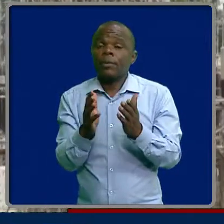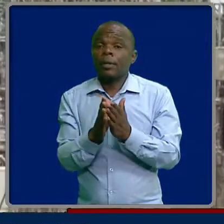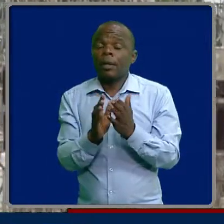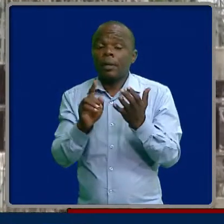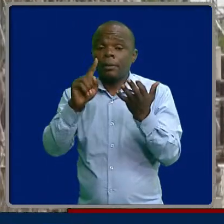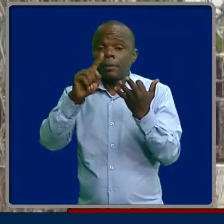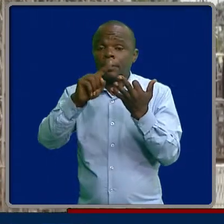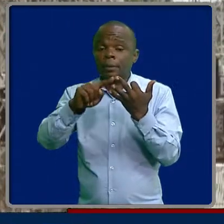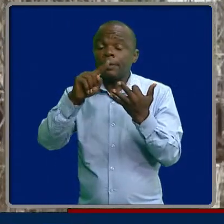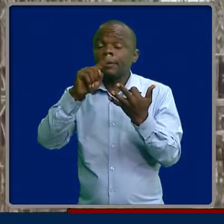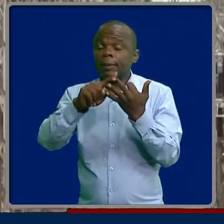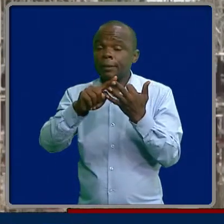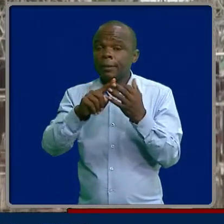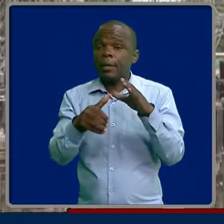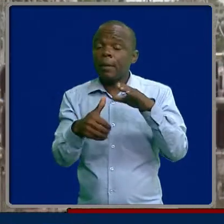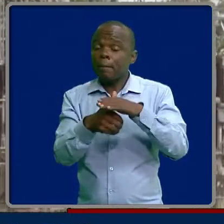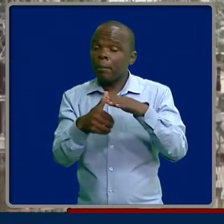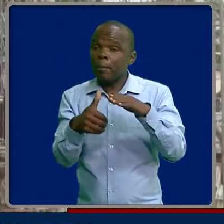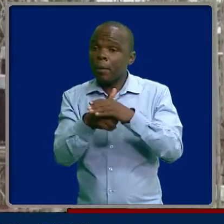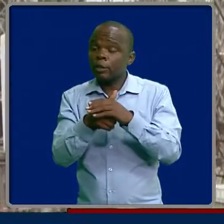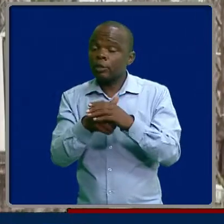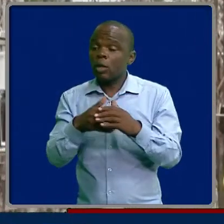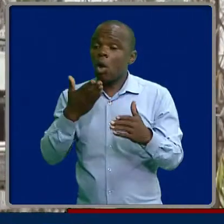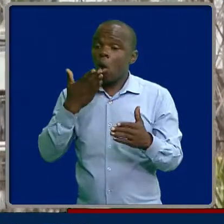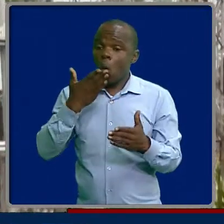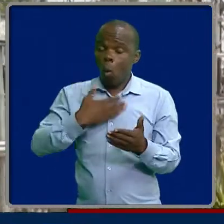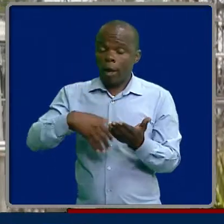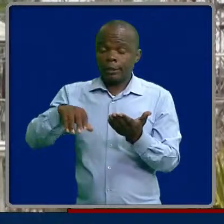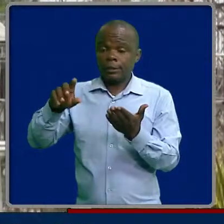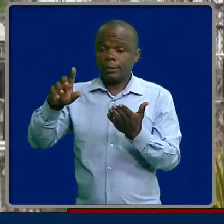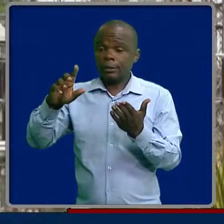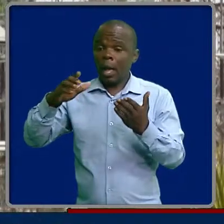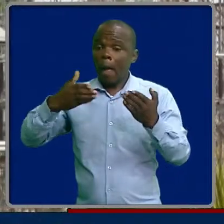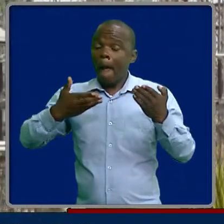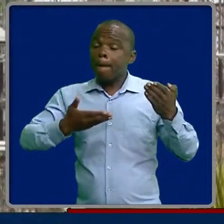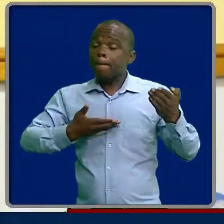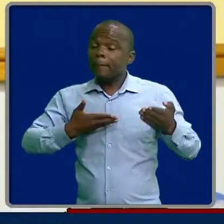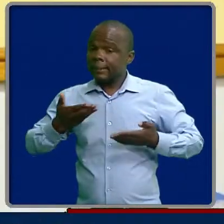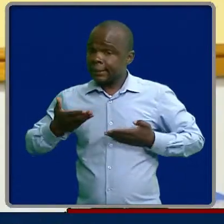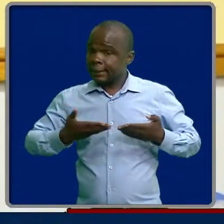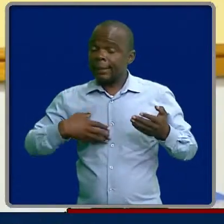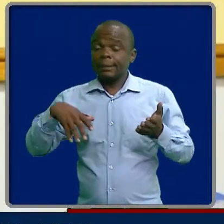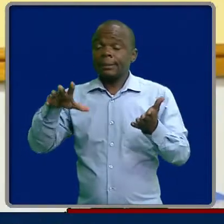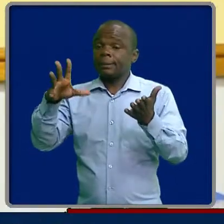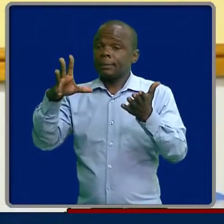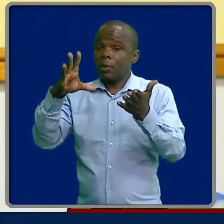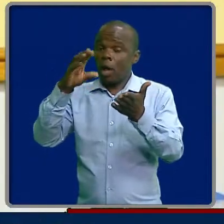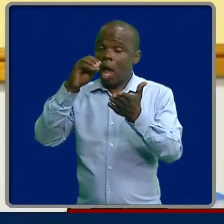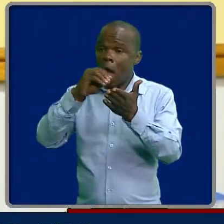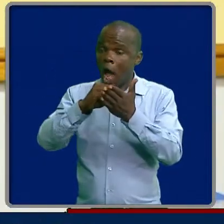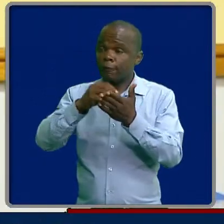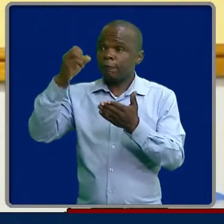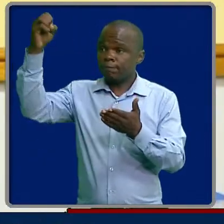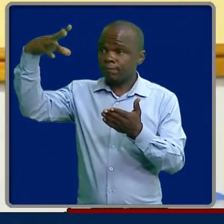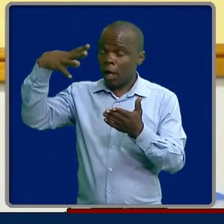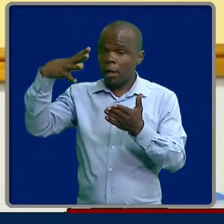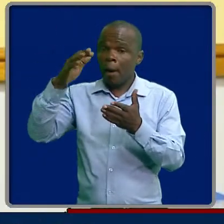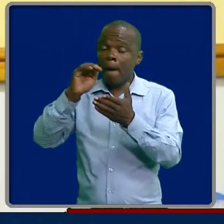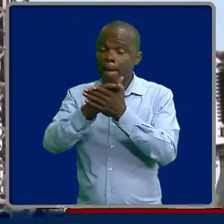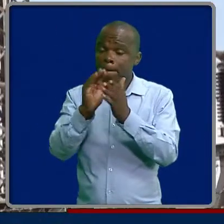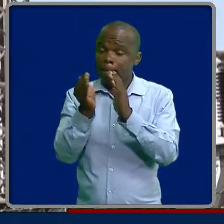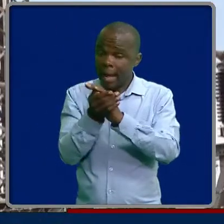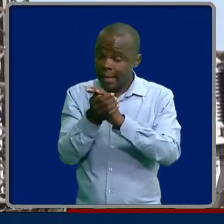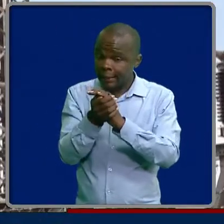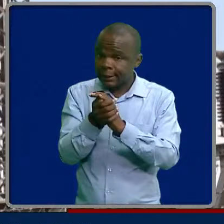third and most important reason why we are requesting for small-scale embedded generators to register is because of safety